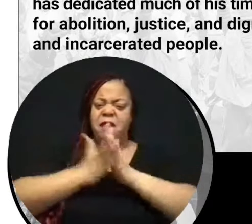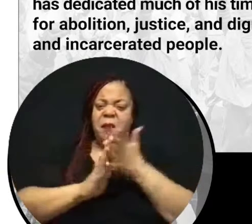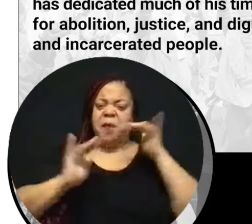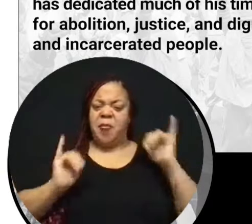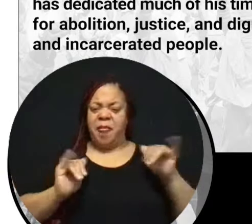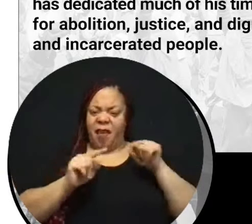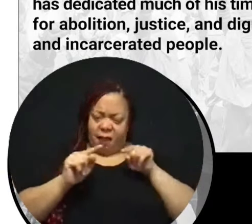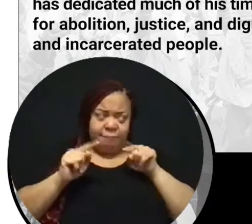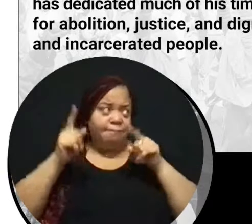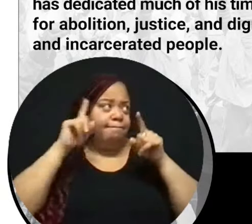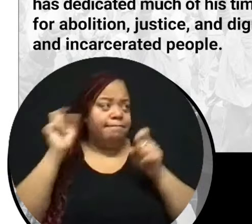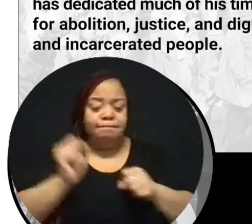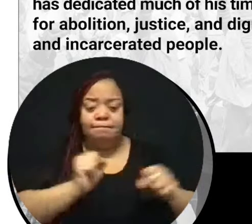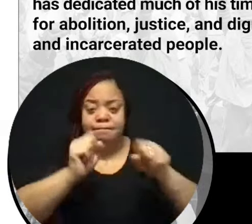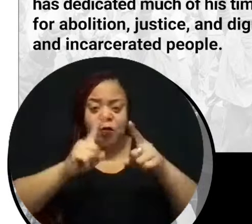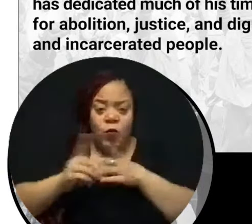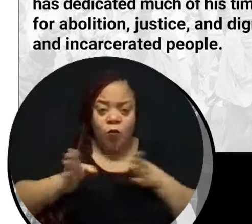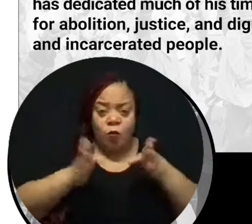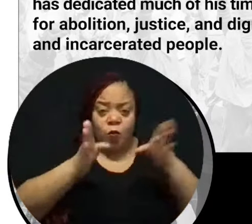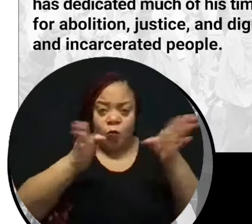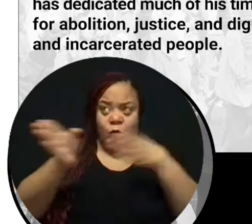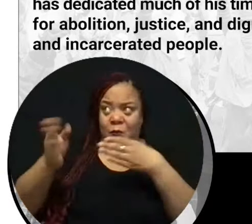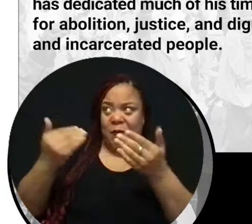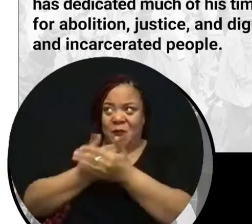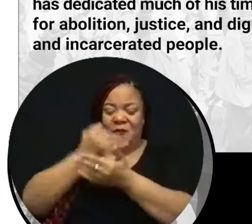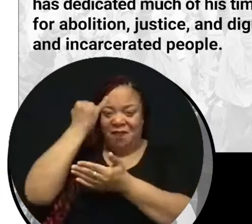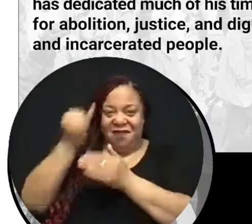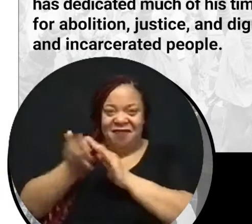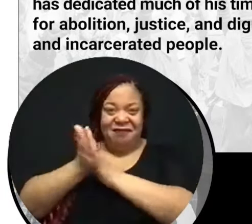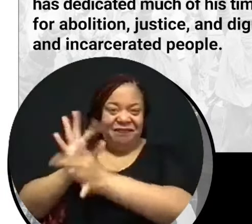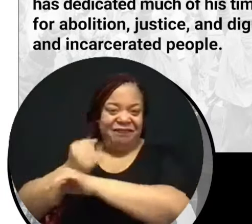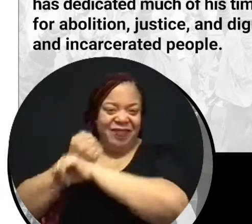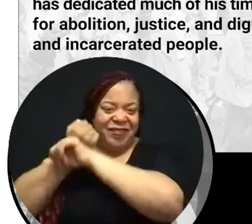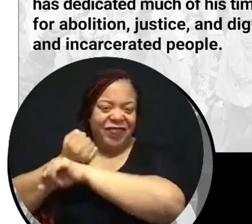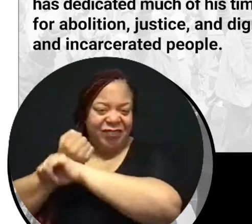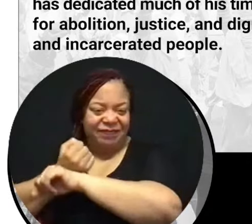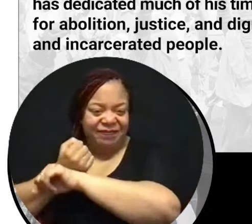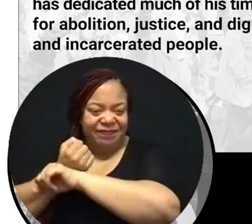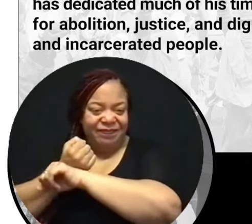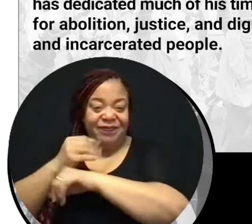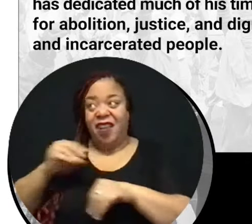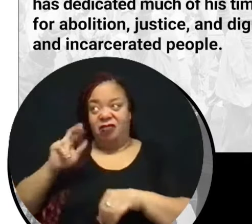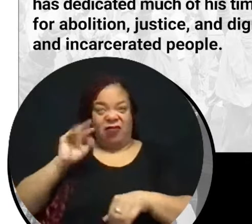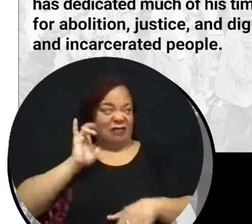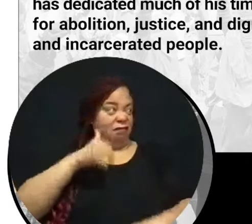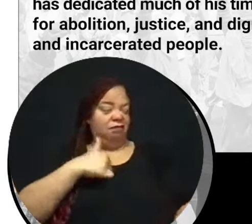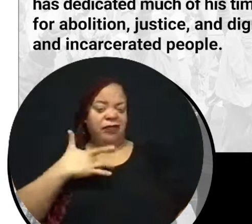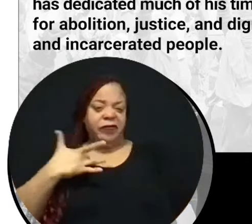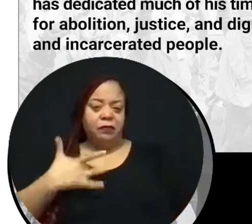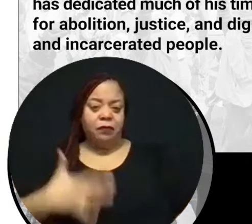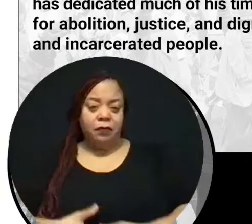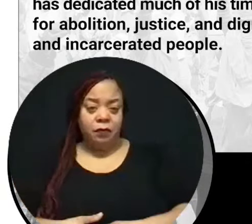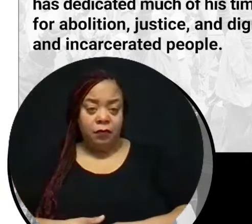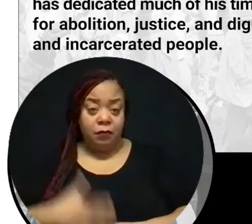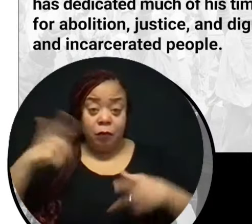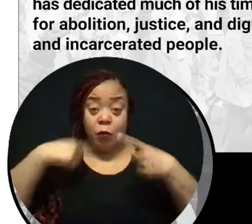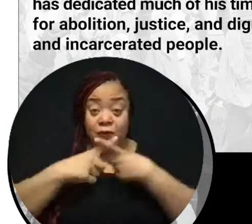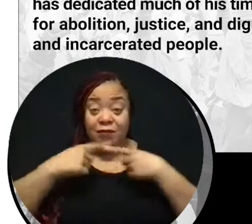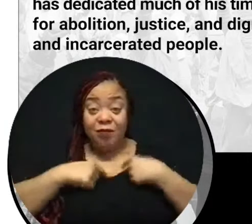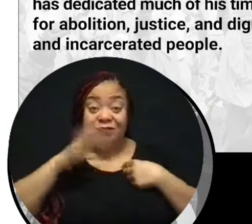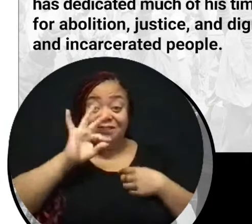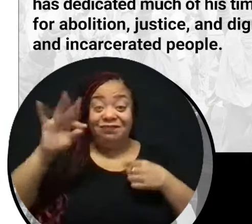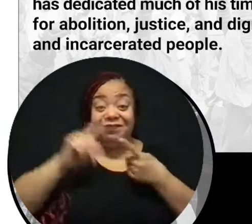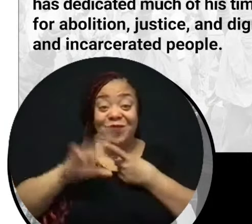schools, we enter a period of white flight where the government funded the development of suburban infrastructures so